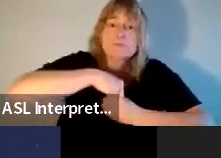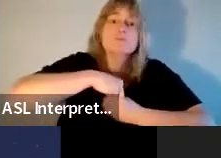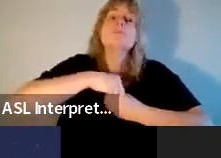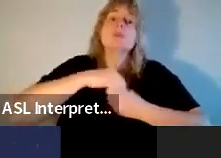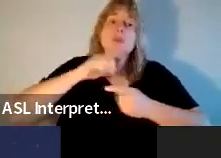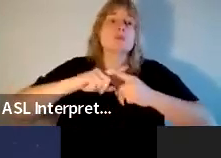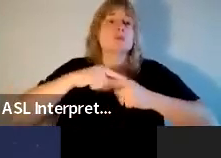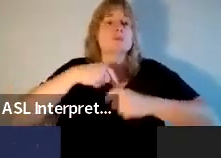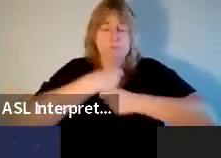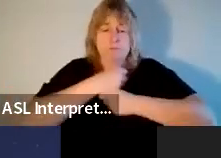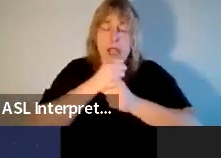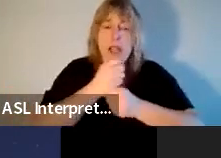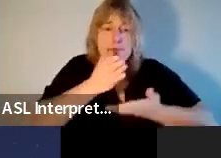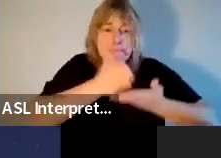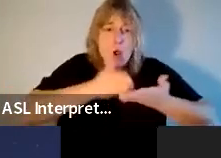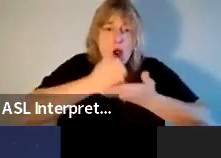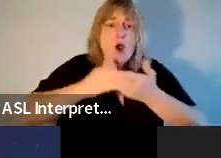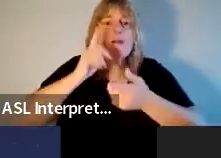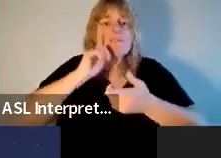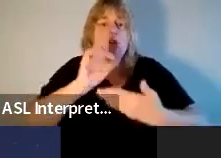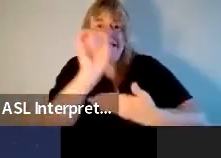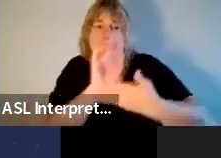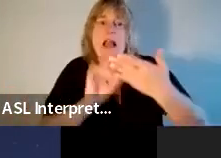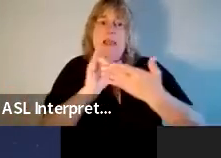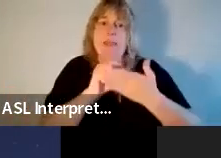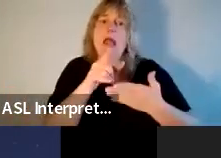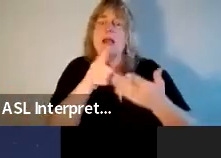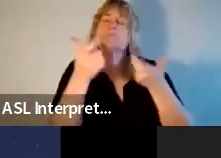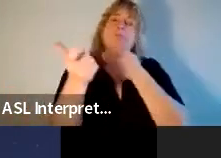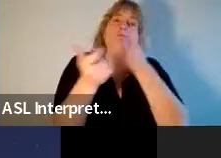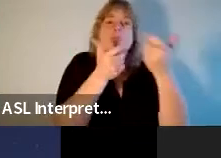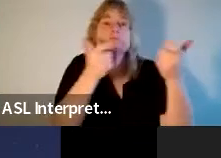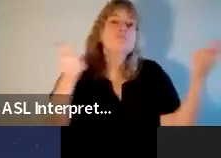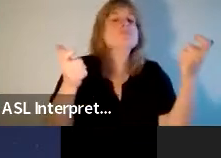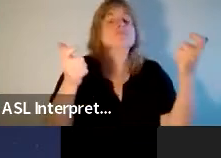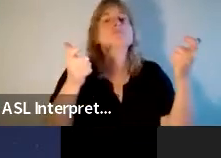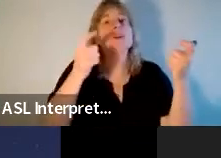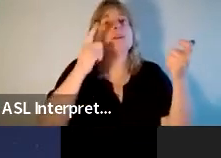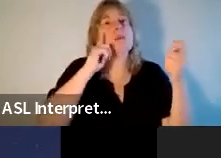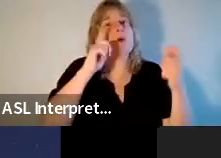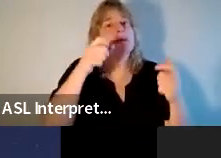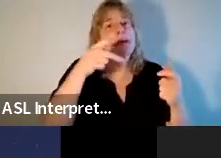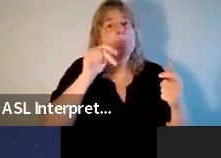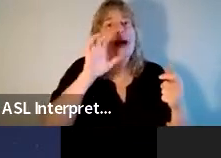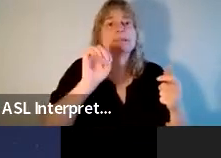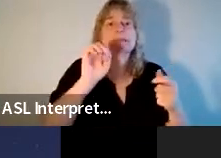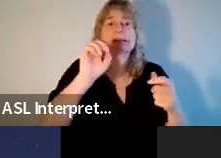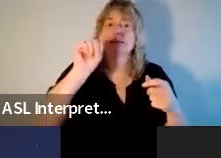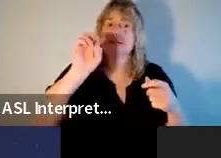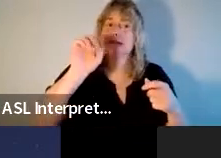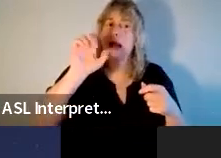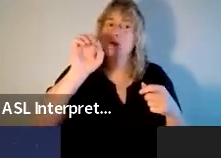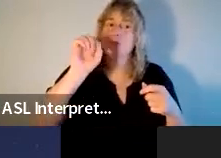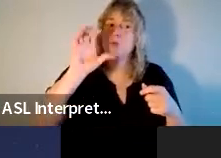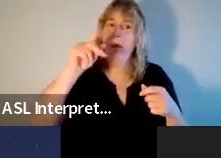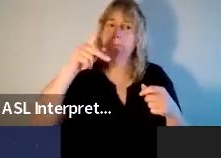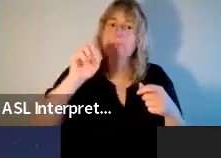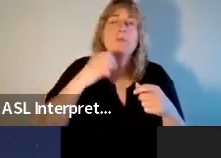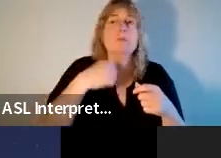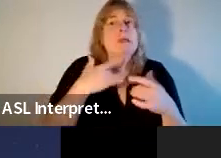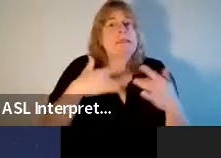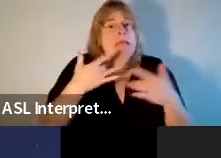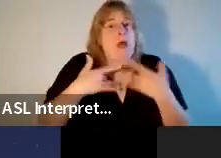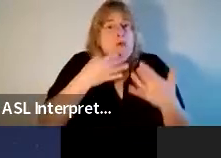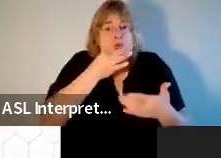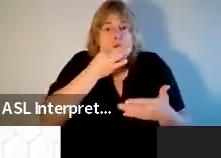for this giant space telescope. And so we're very, very excited to be getting awfully close to the launch.